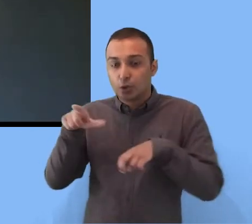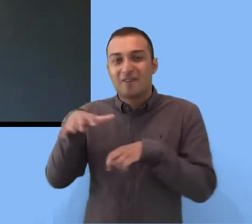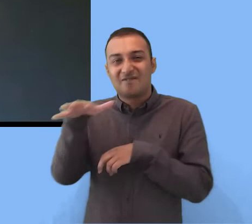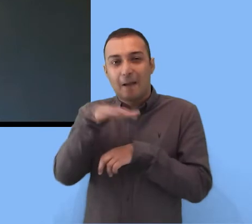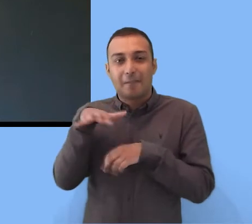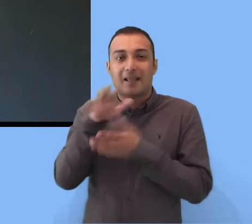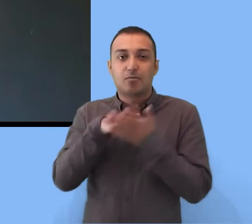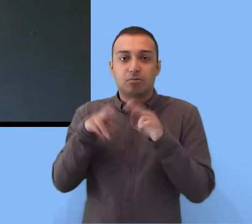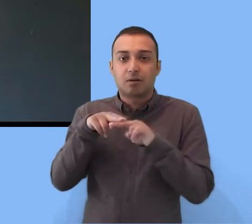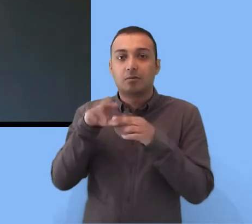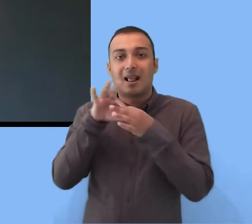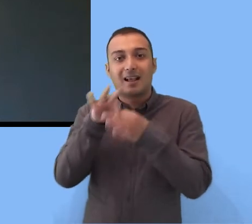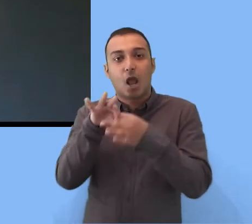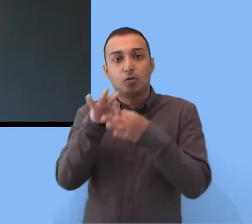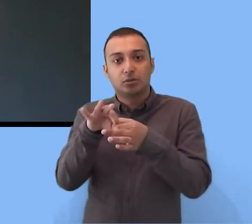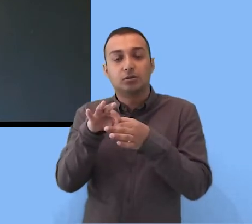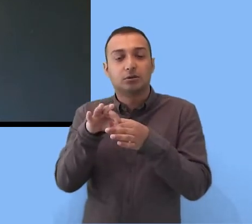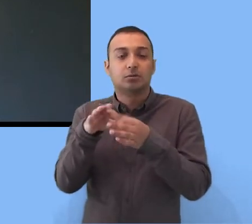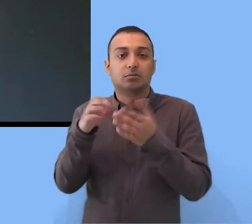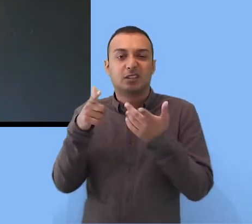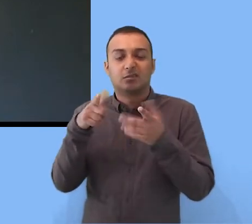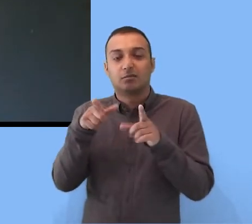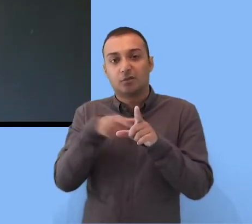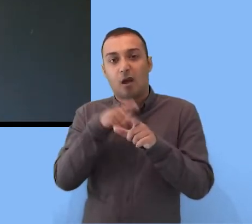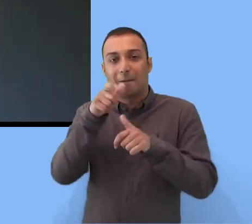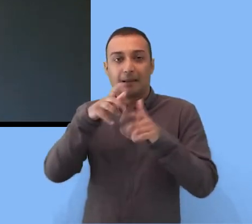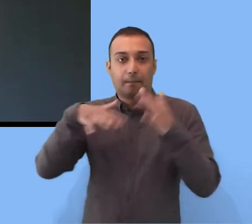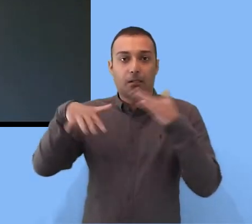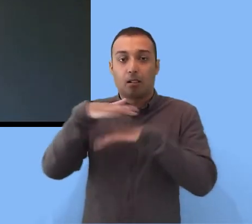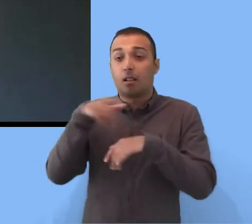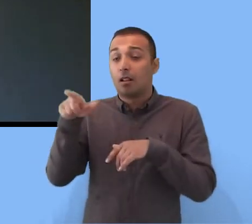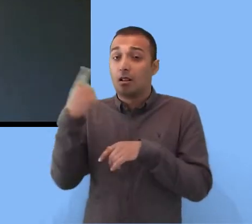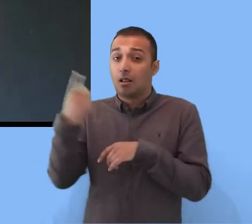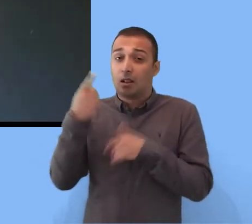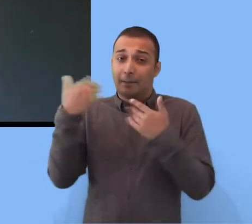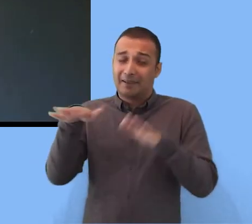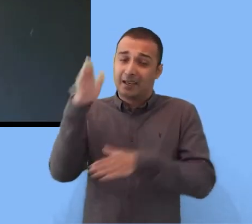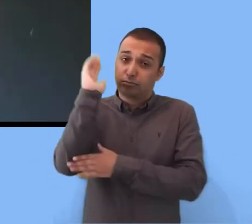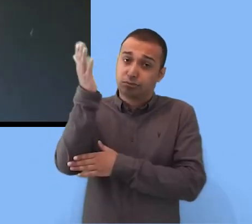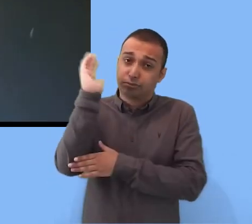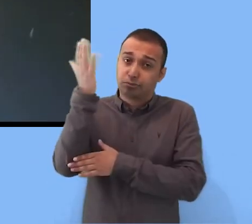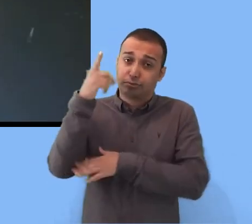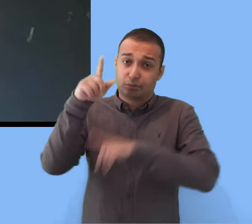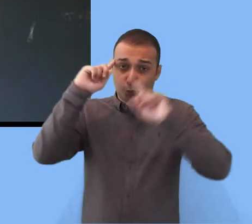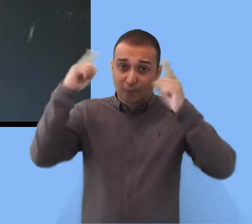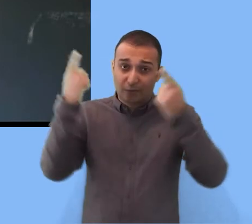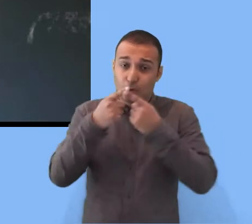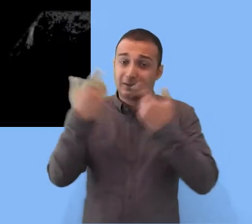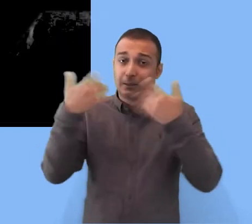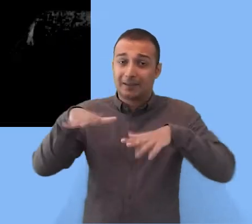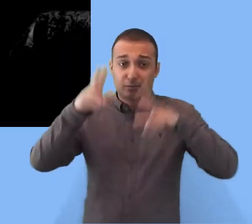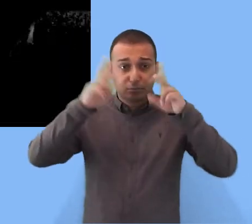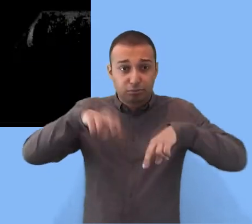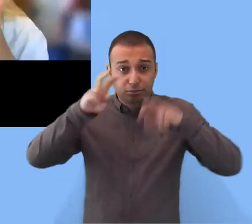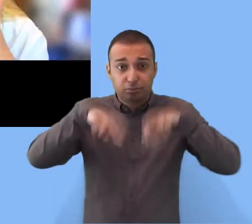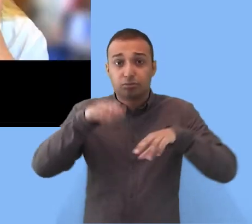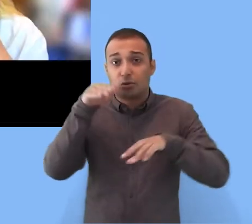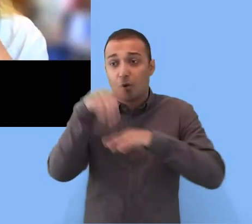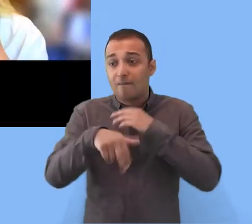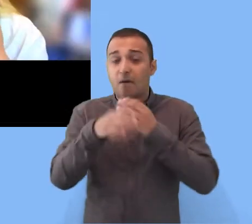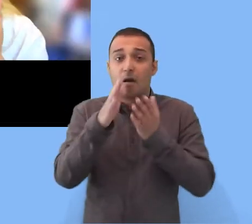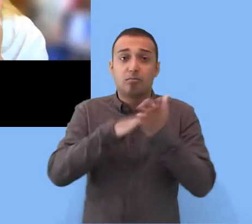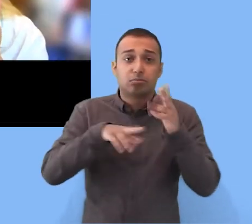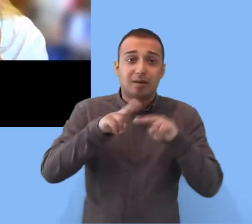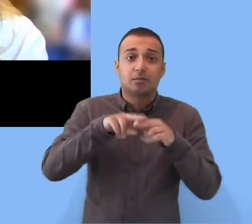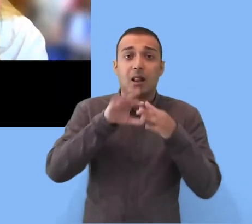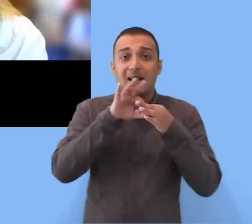young people's learning. She's researched, written and lectured widely about parental engagement, working with schools, families, local